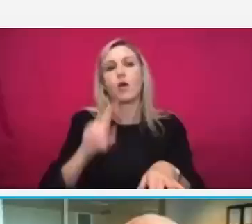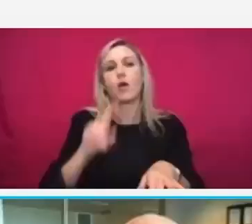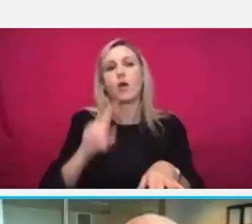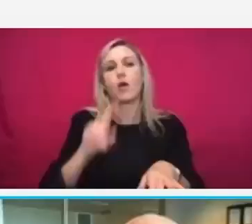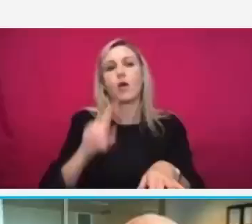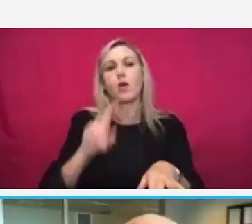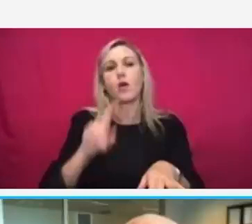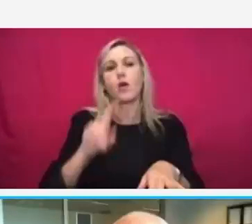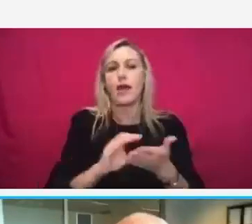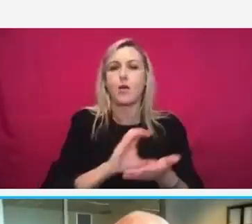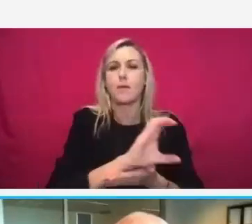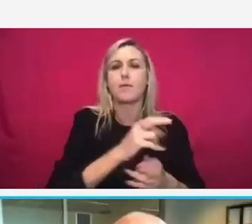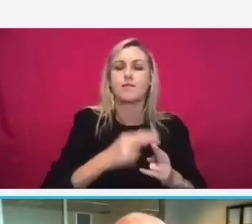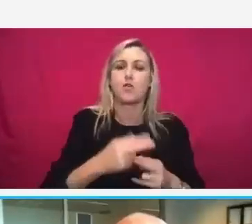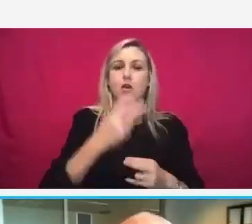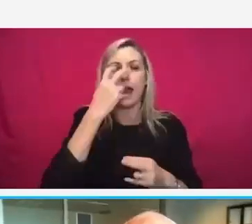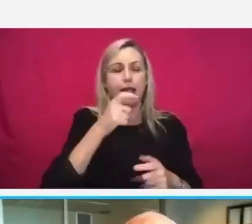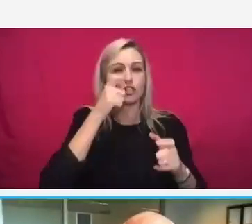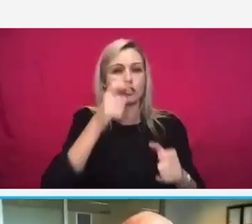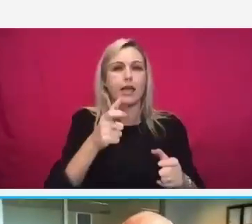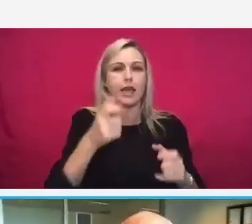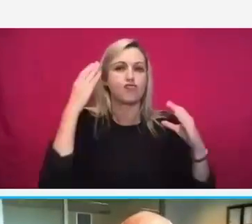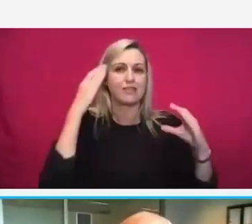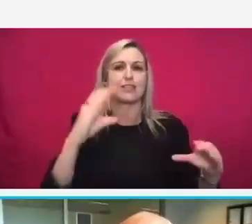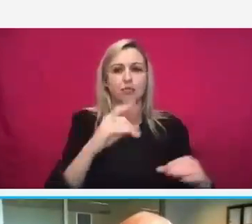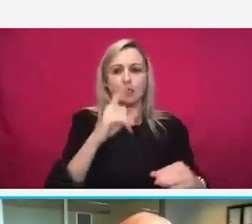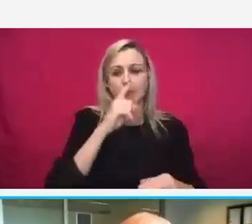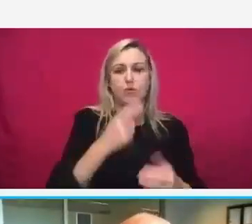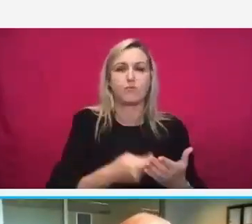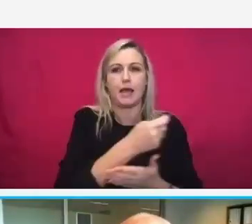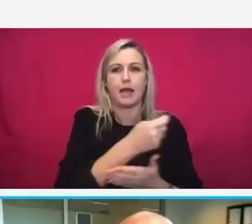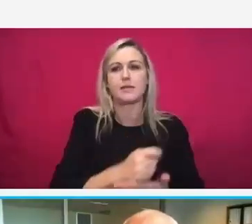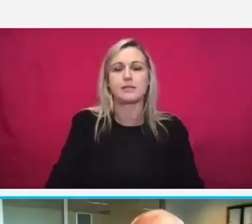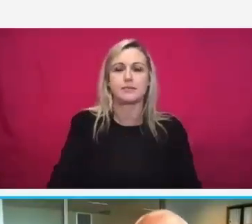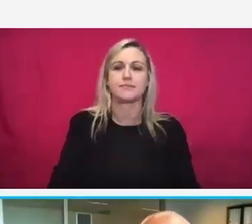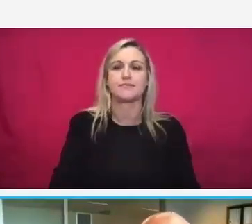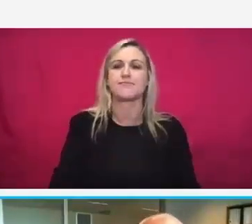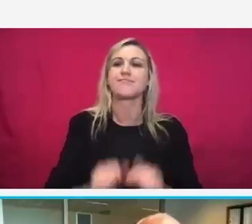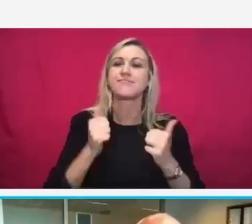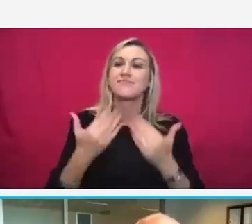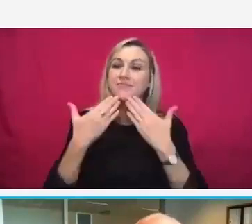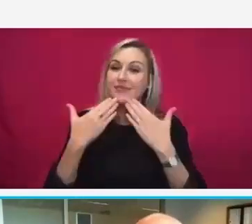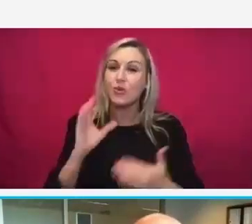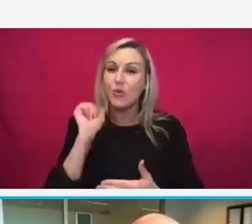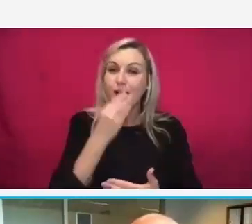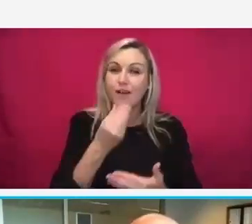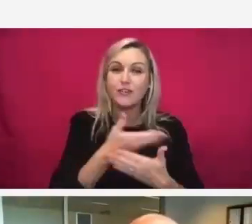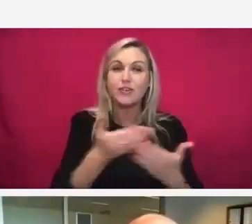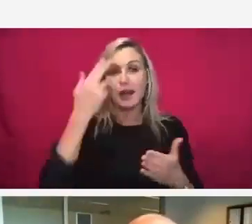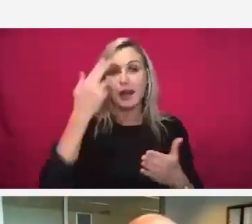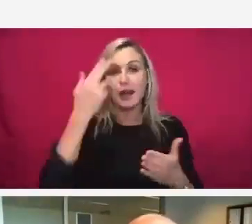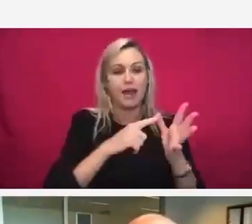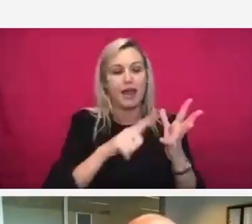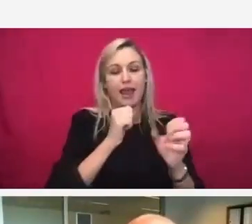residential payments. Thank you so much, Nick. Good afternoon, everybody. My name is Angela Tolk